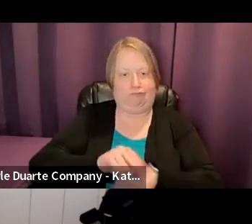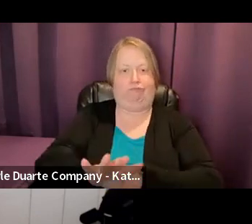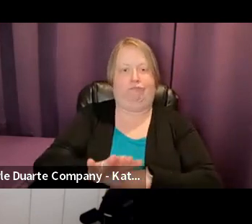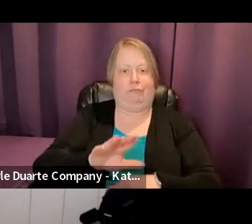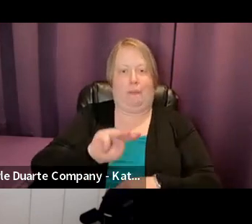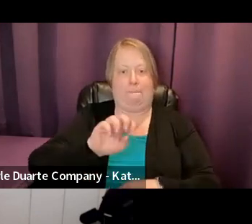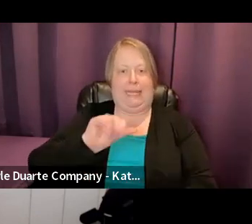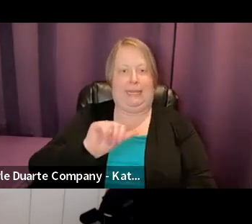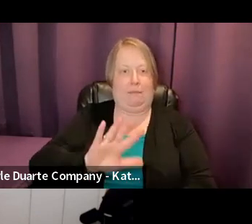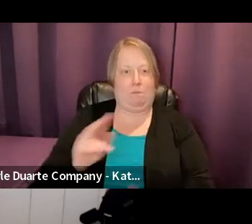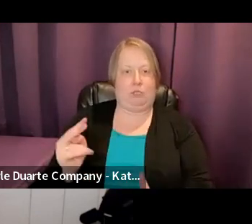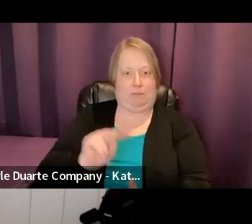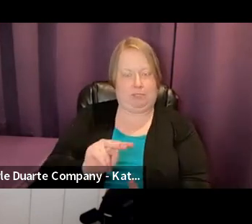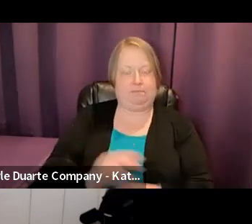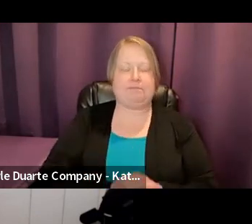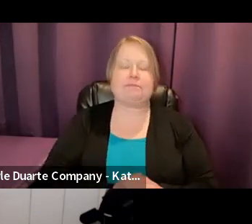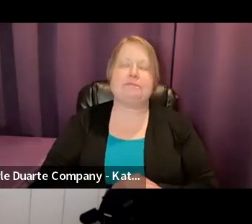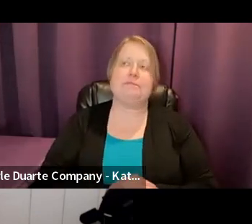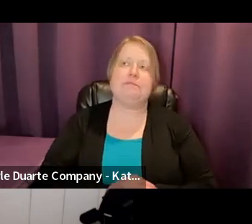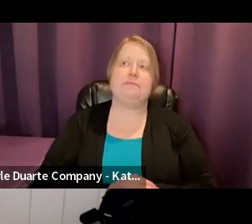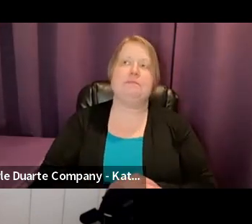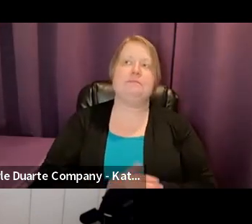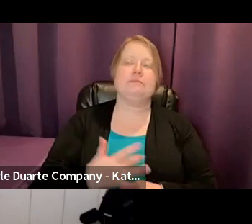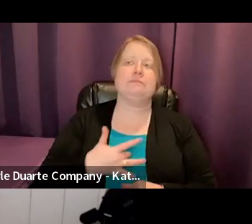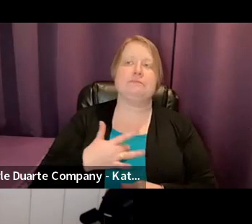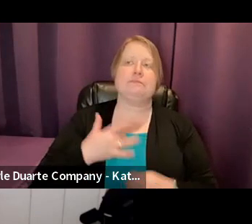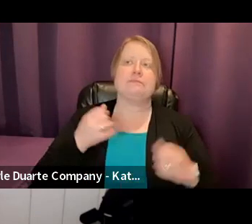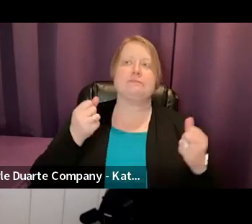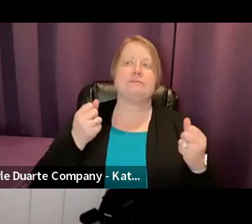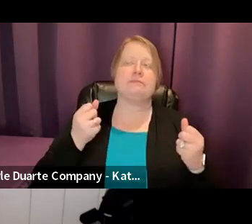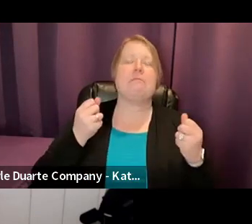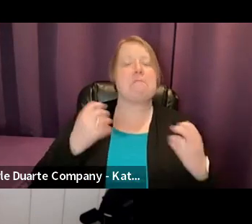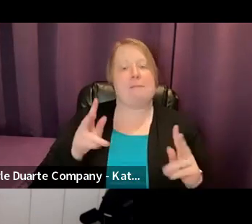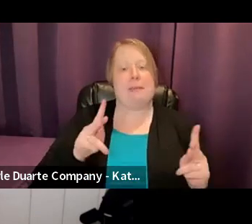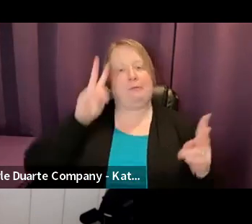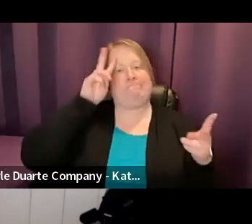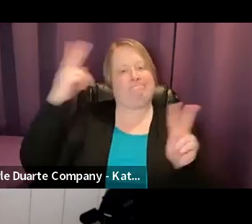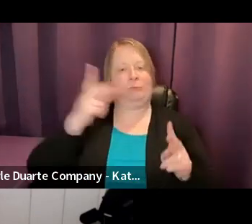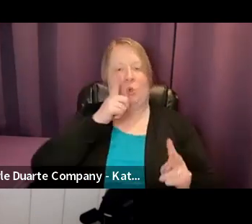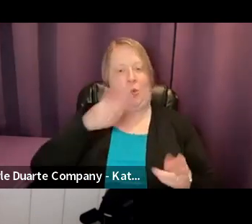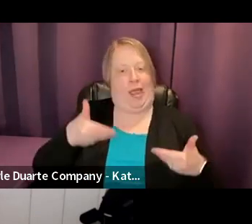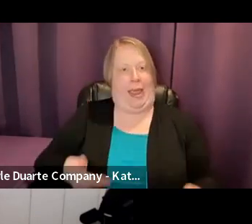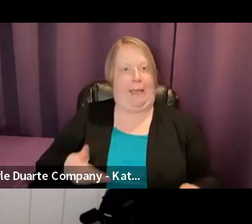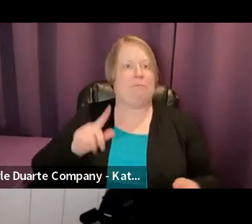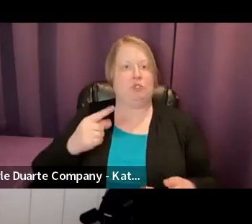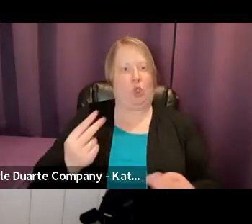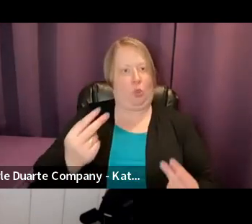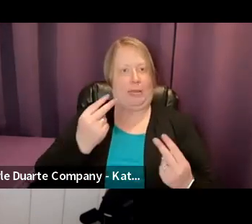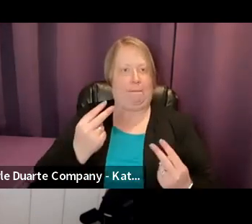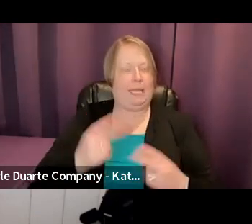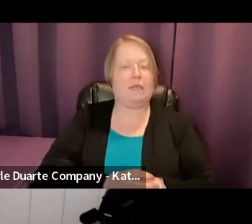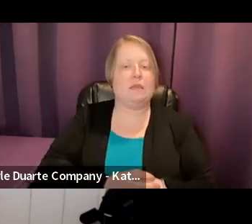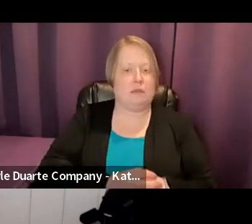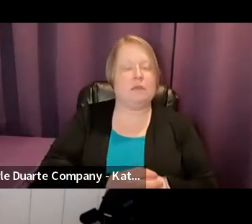too. I think that a lot of people misunderstand who I am just from looking at me, part of